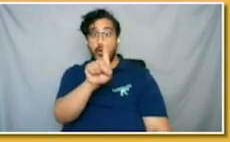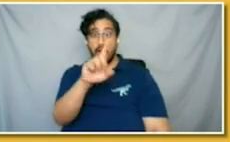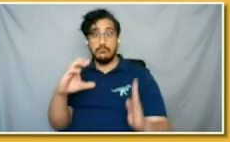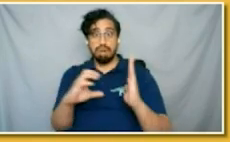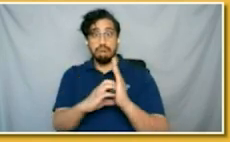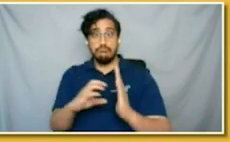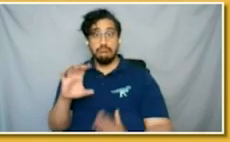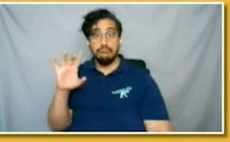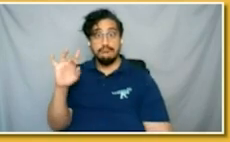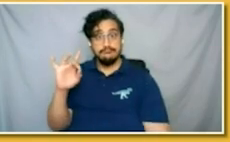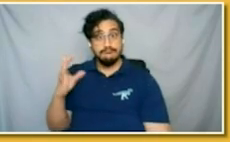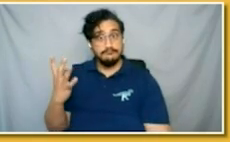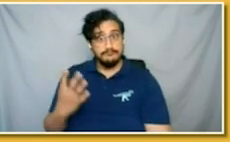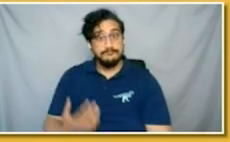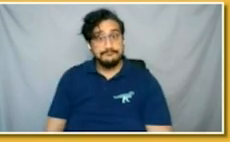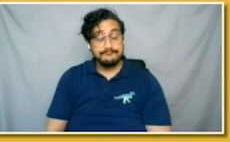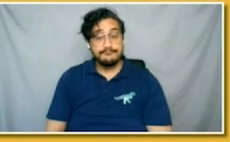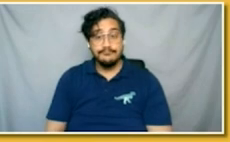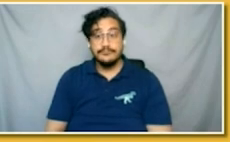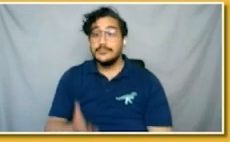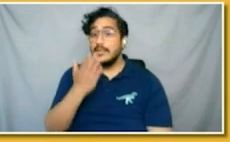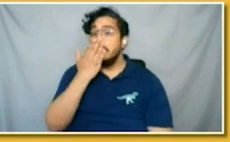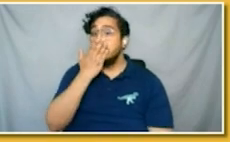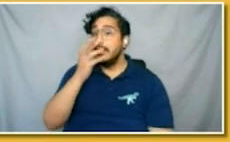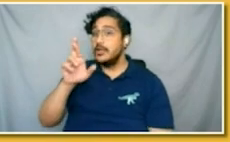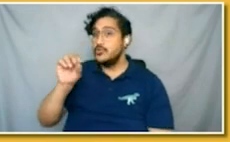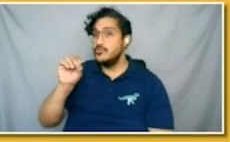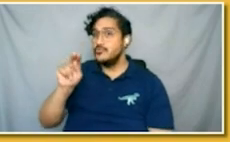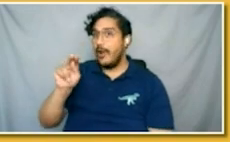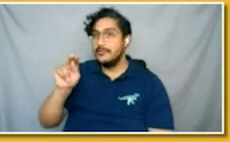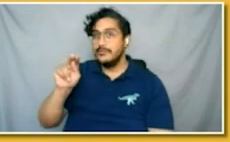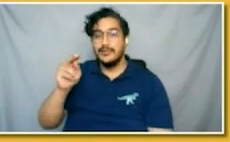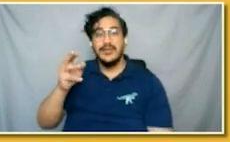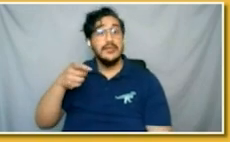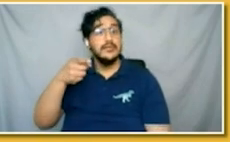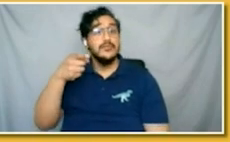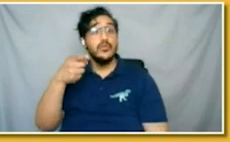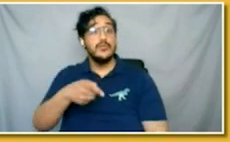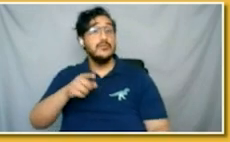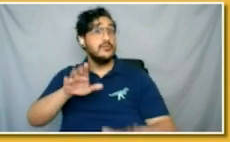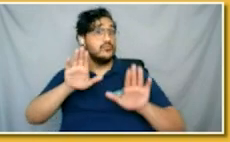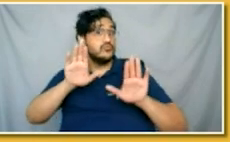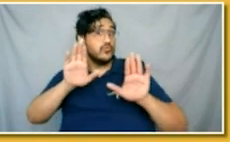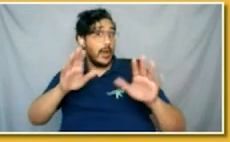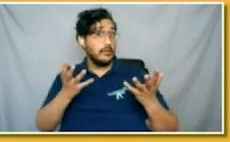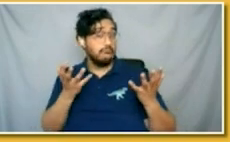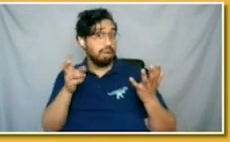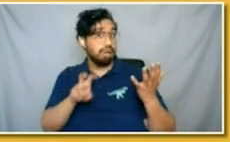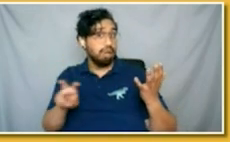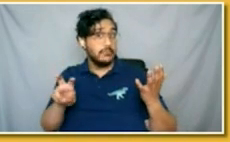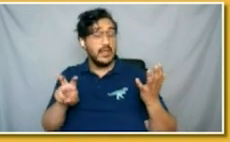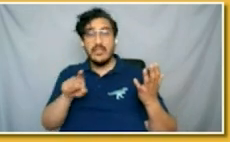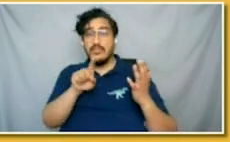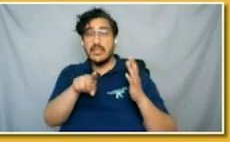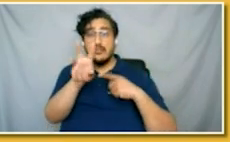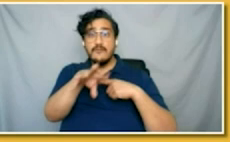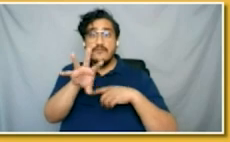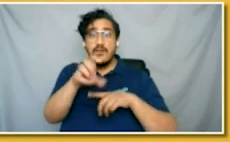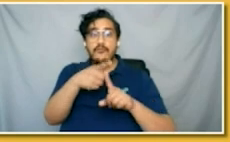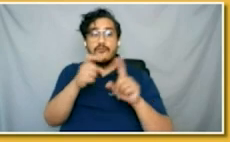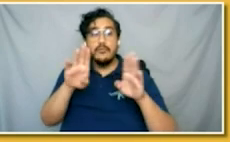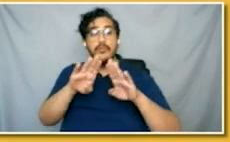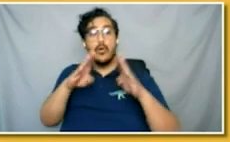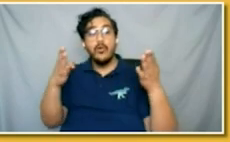8. Thank you, Ron. So this is a great segue. So the film moves from this opening sequence about